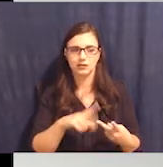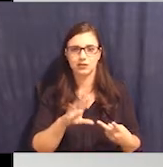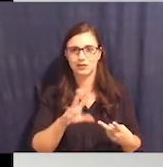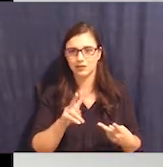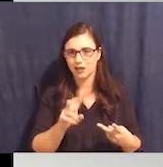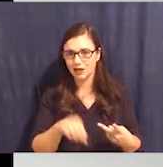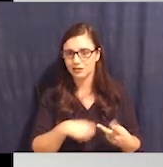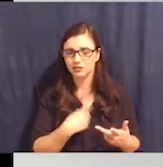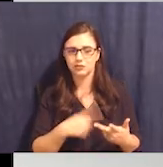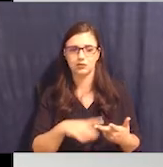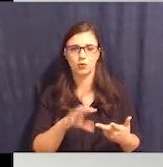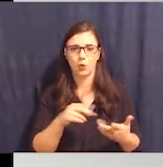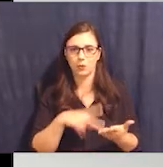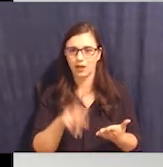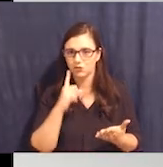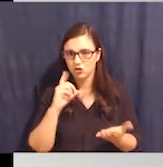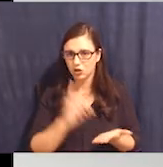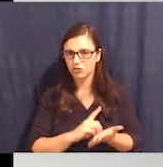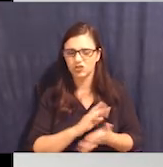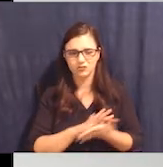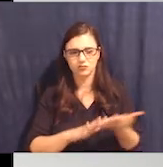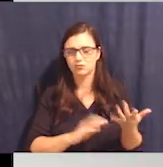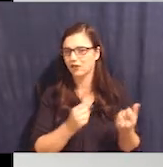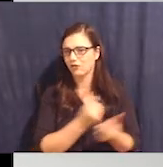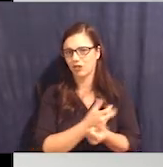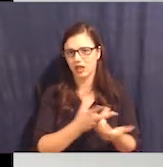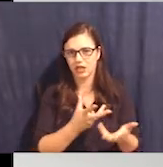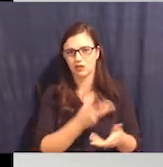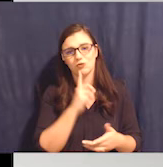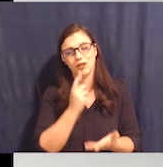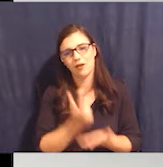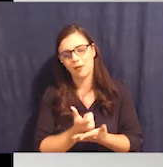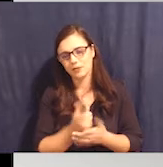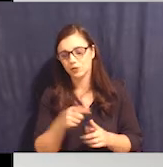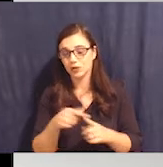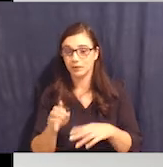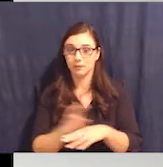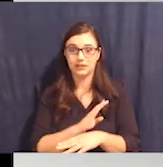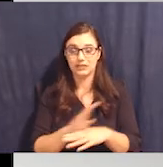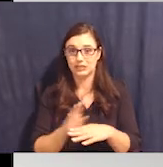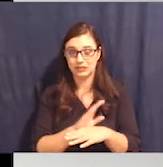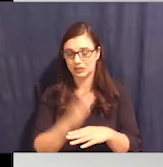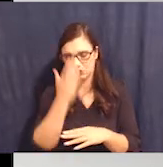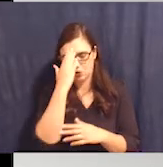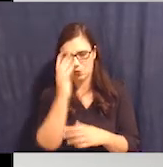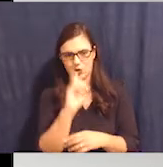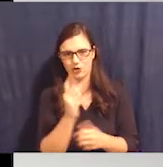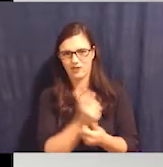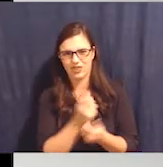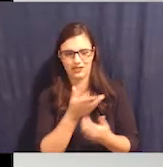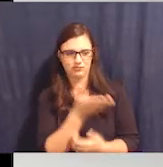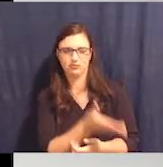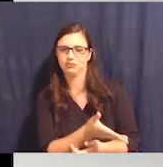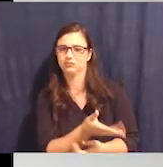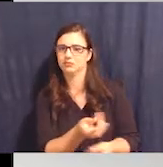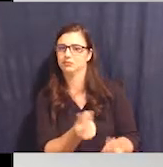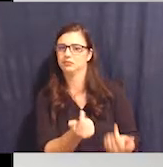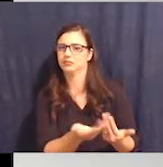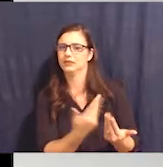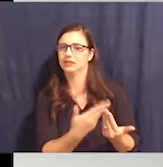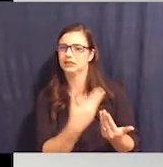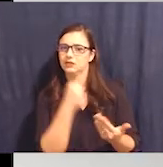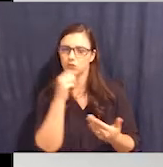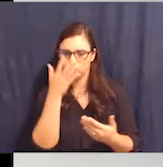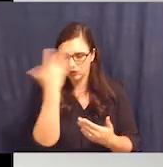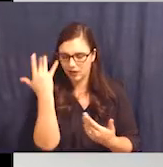with CVS. We use it as co-pays with our doctors. It just really helps you when you're very busy to know where everything is, so